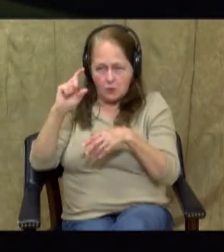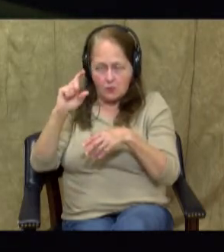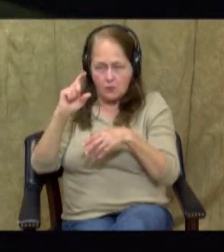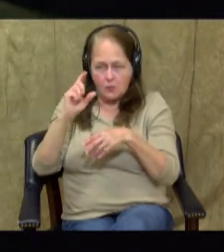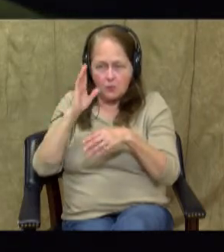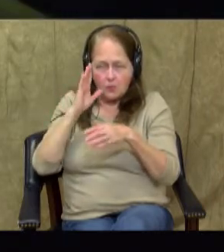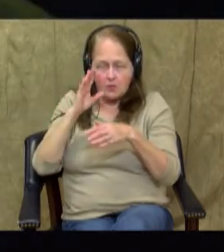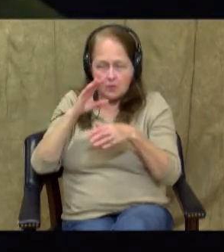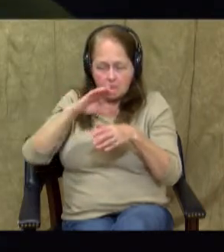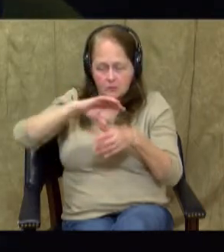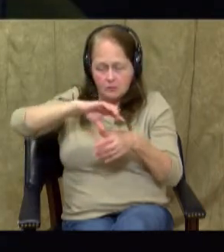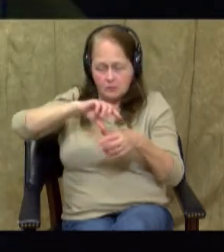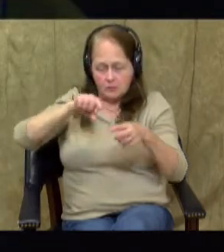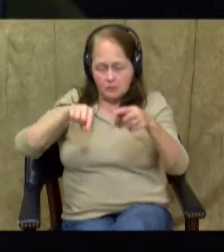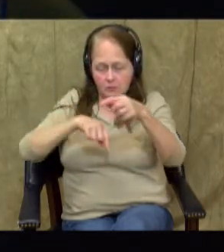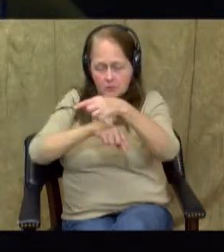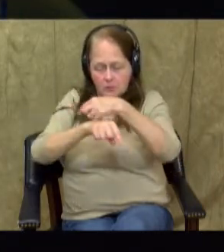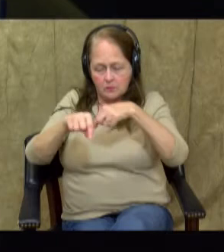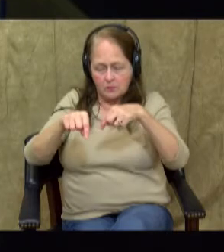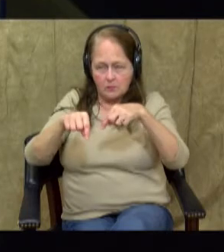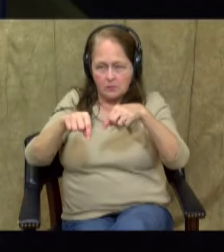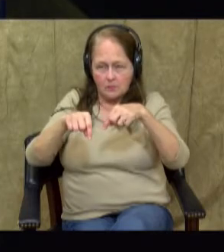Now I'm going to rotate this again.